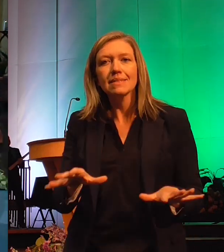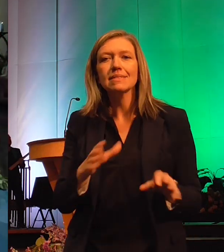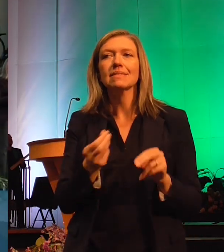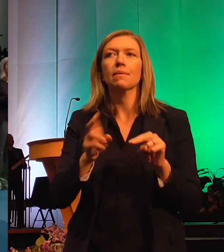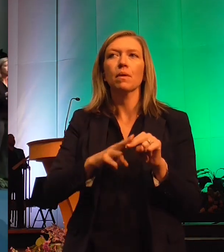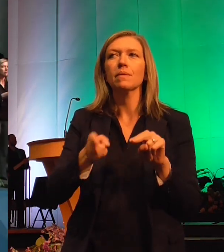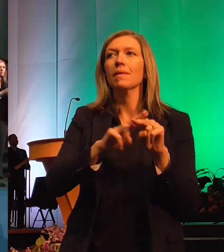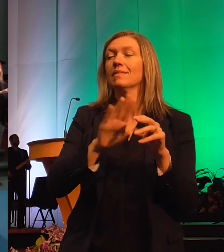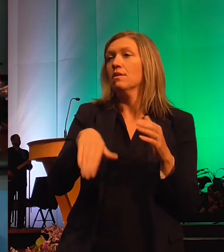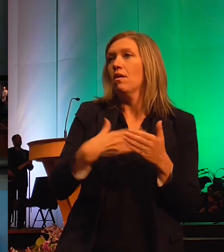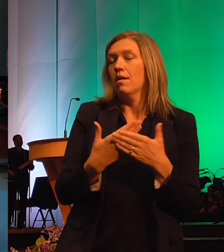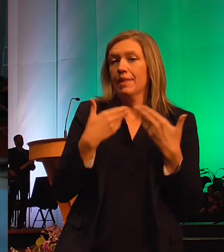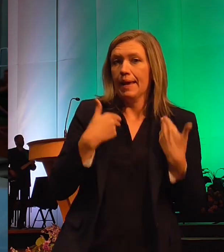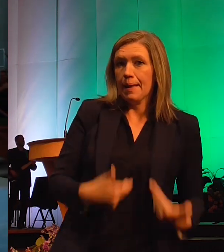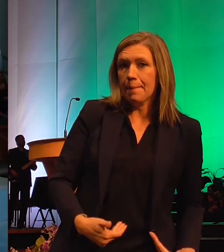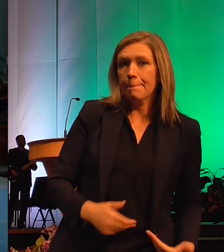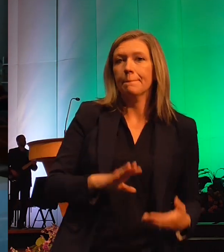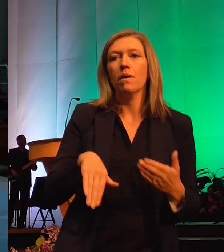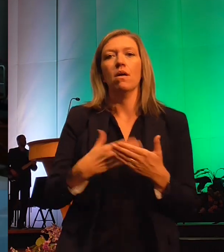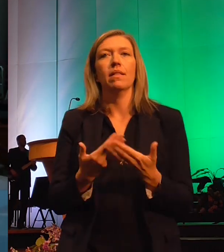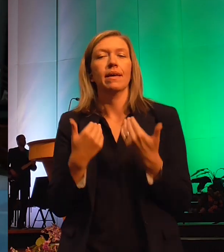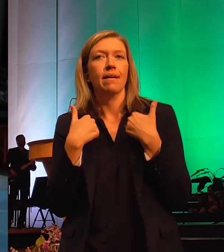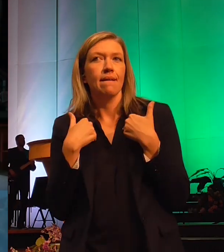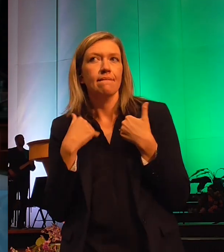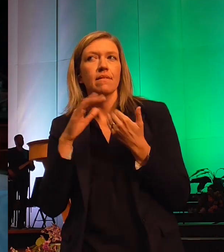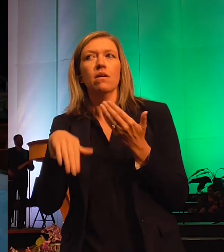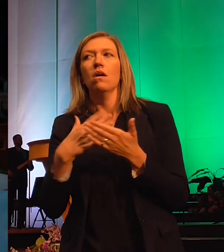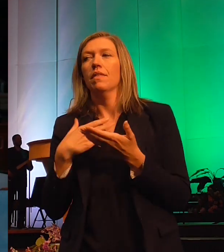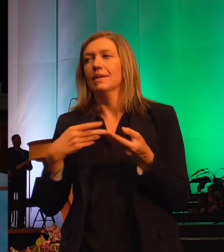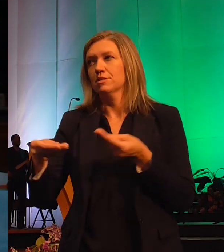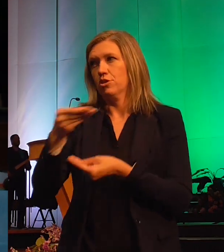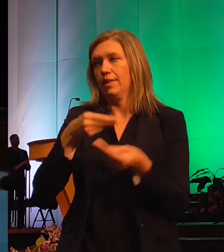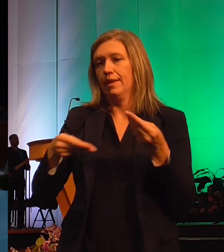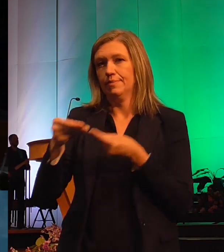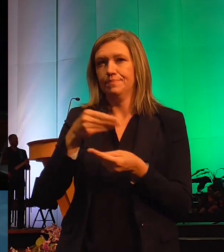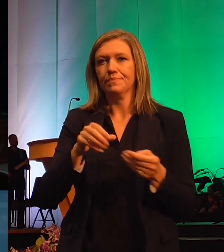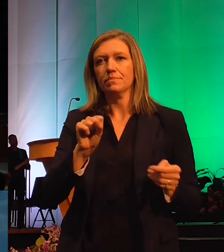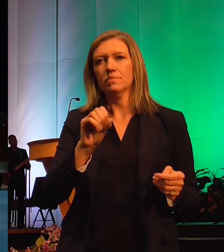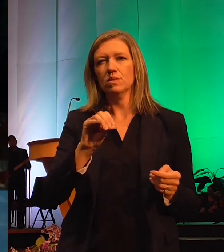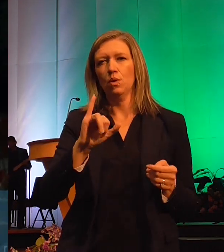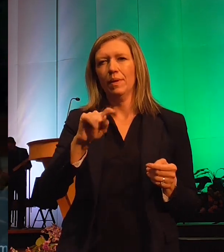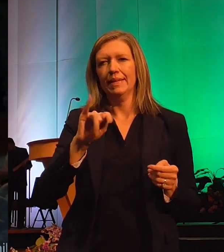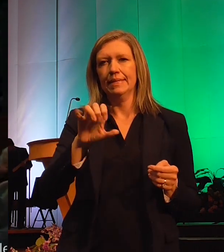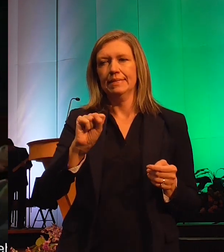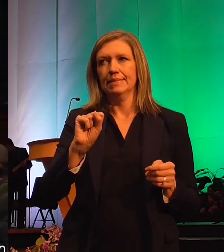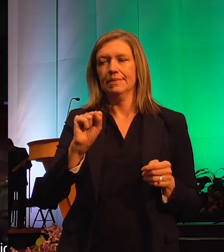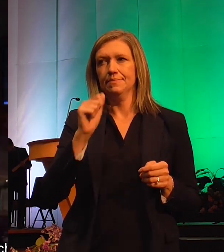multiplies all that I am, all that I have, and all that I circulate. And so it is.